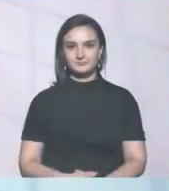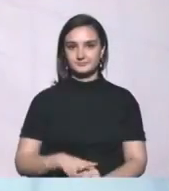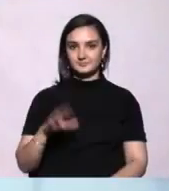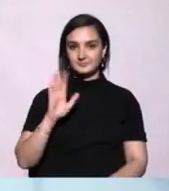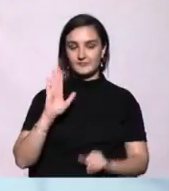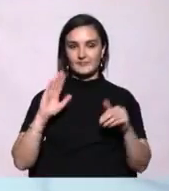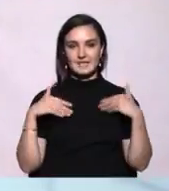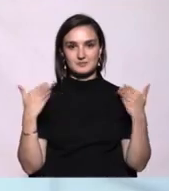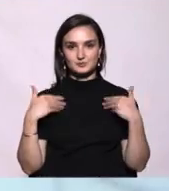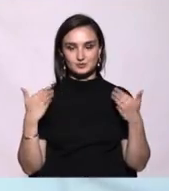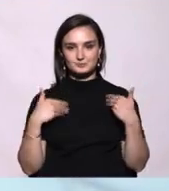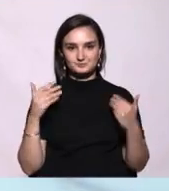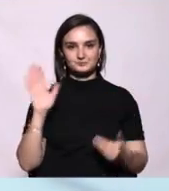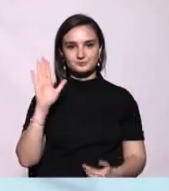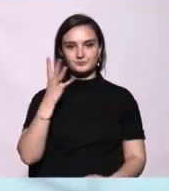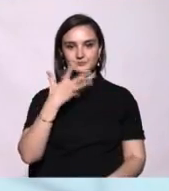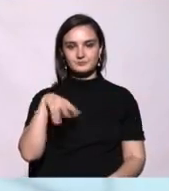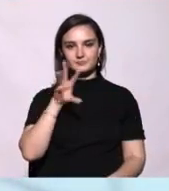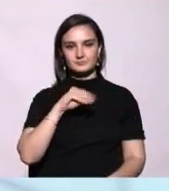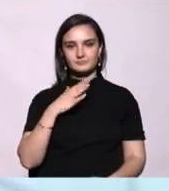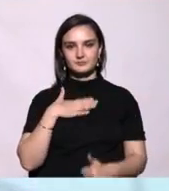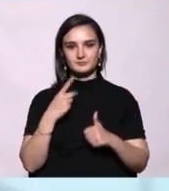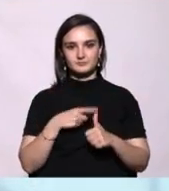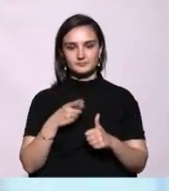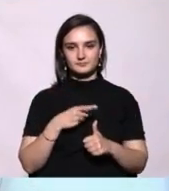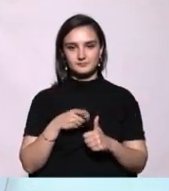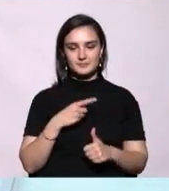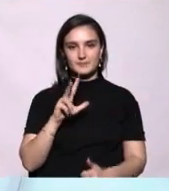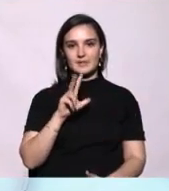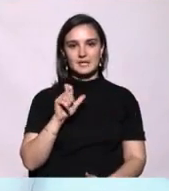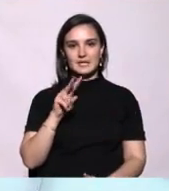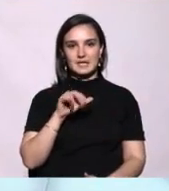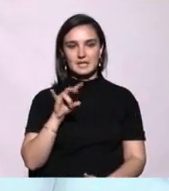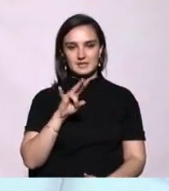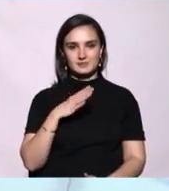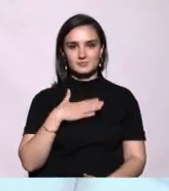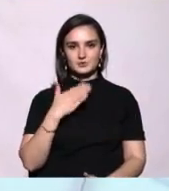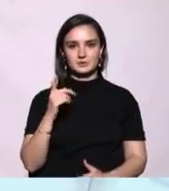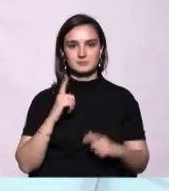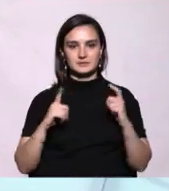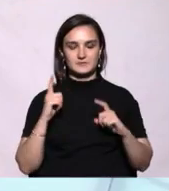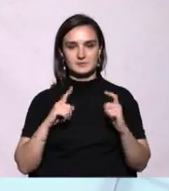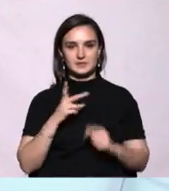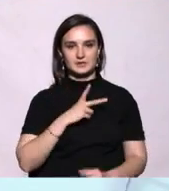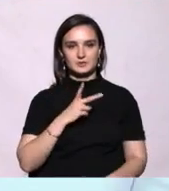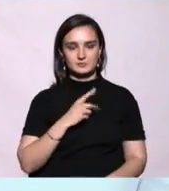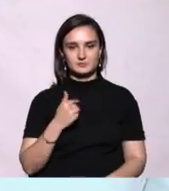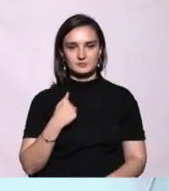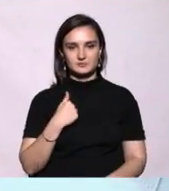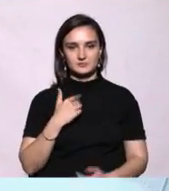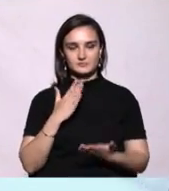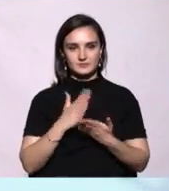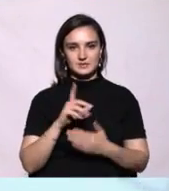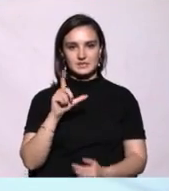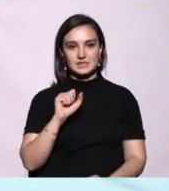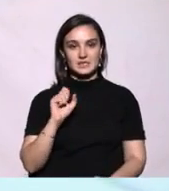Hi! Hello everyone! My name is Mrs. Helen and I'm your English teacher. And I'm Mr.